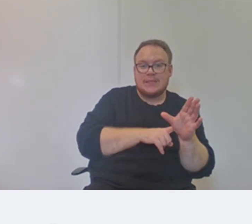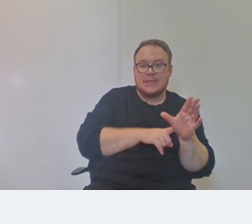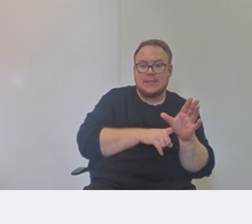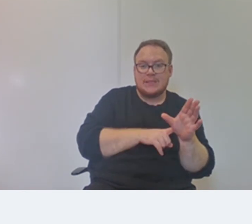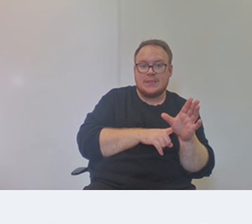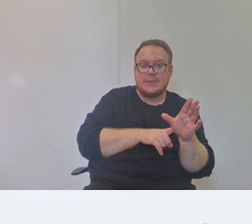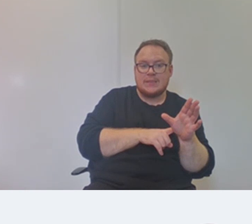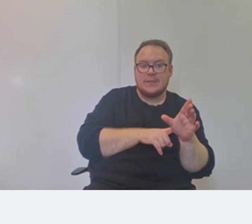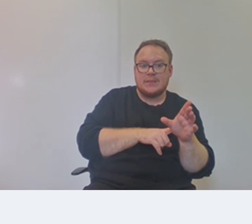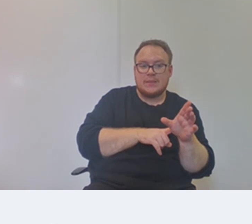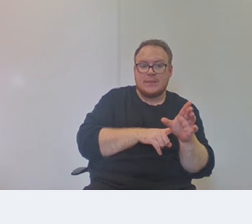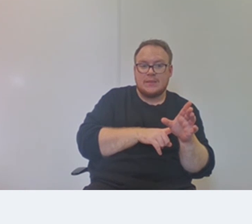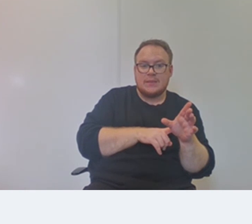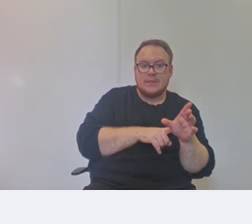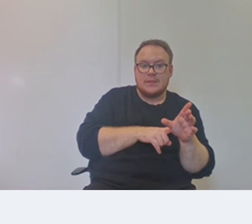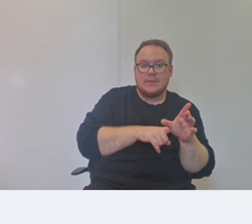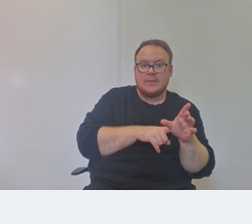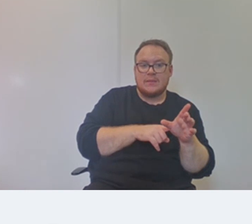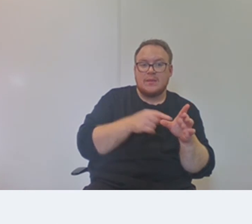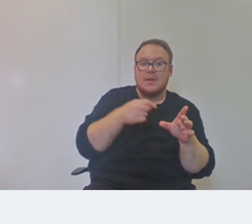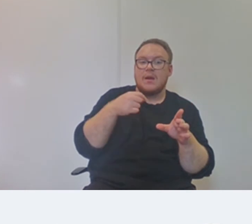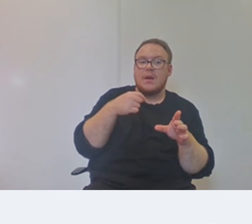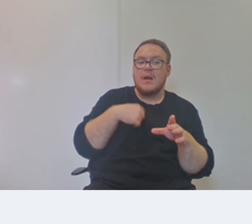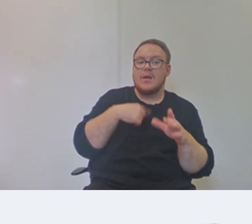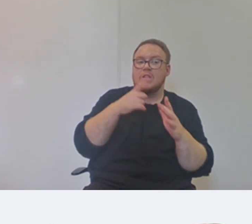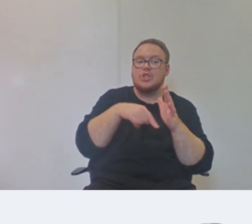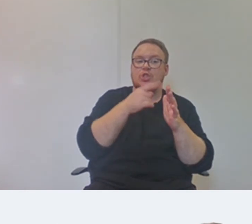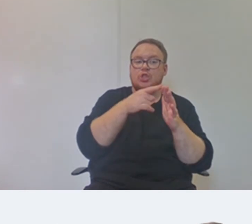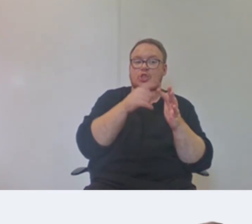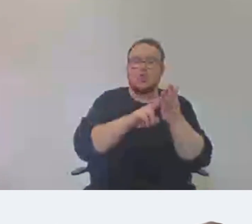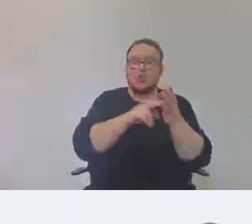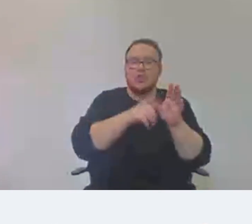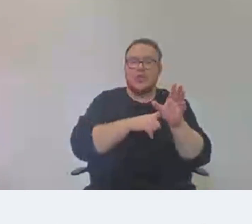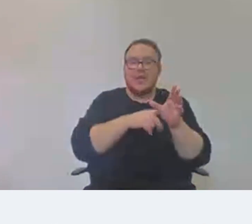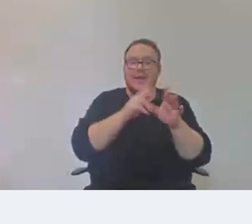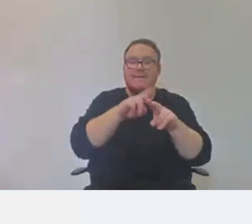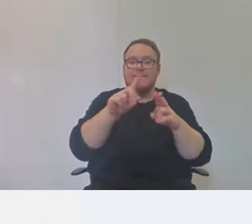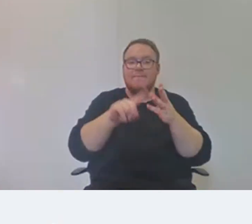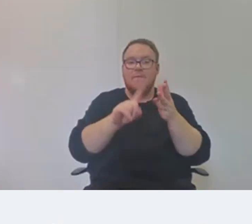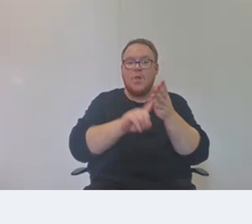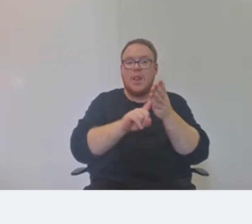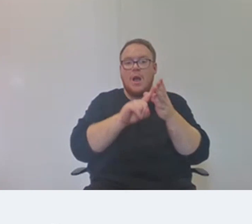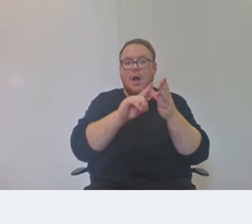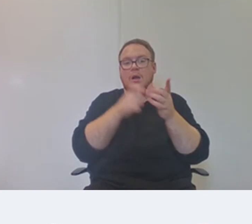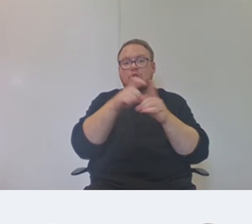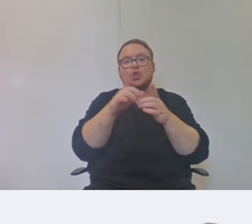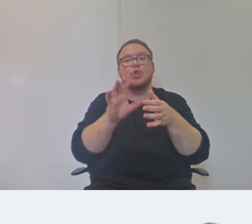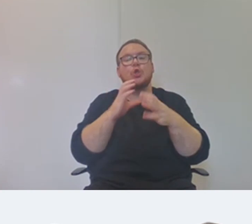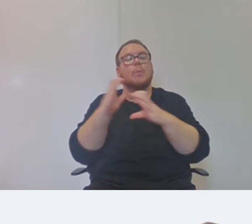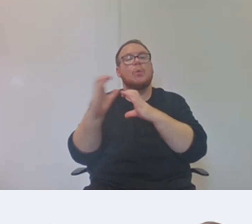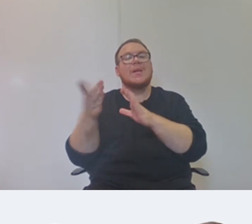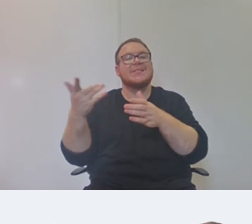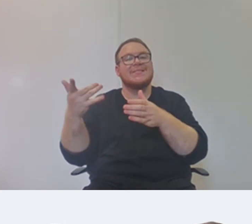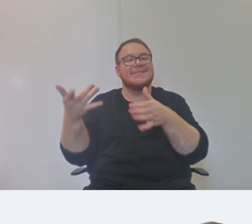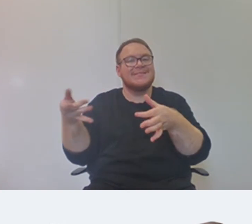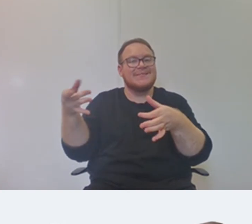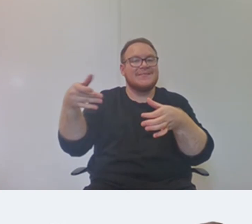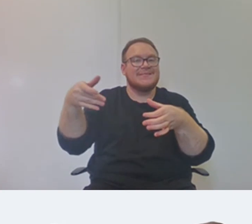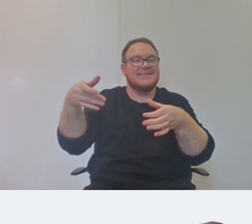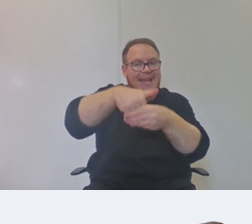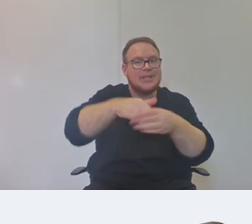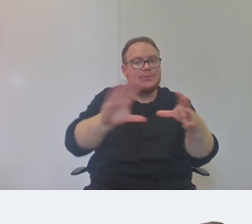Hi, Sue. I'm more than happy. So I'm Jenny Fullard. I'm communications and engagement team. I'm more than happy, Sue, to have a conversation to